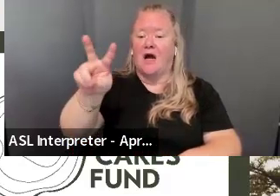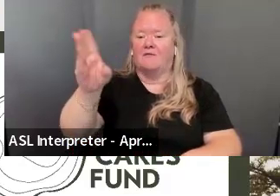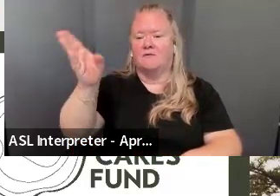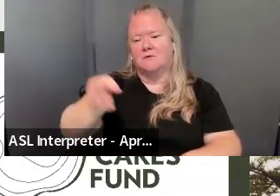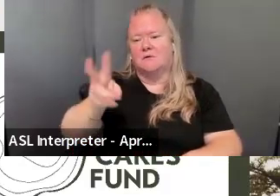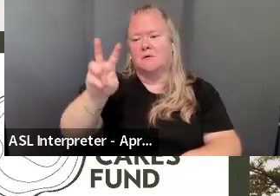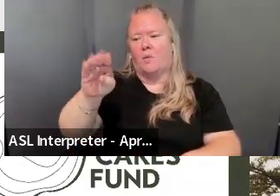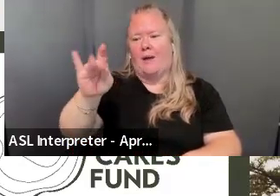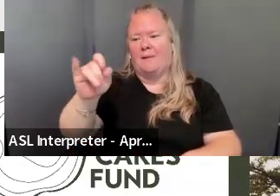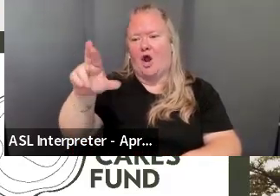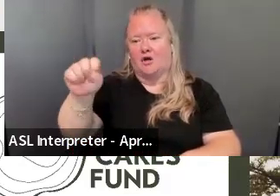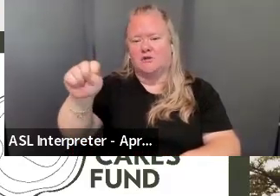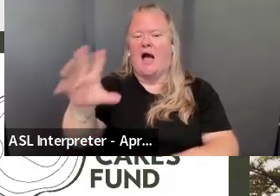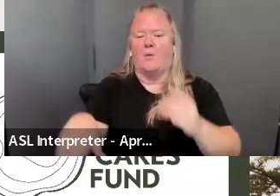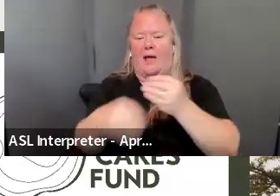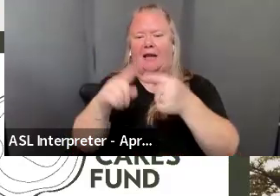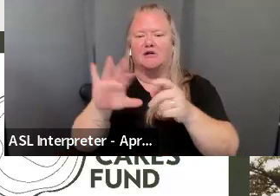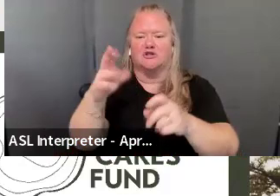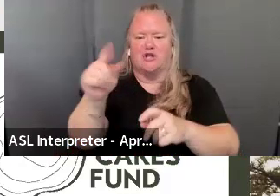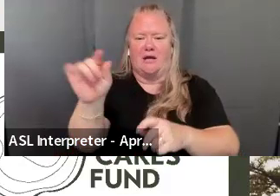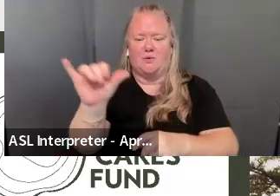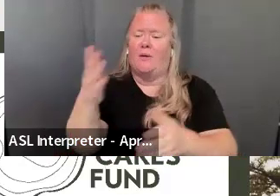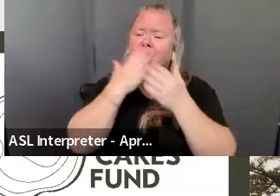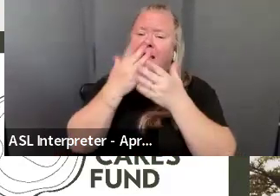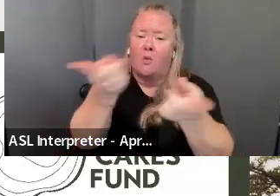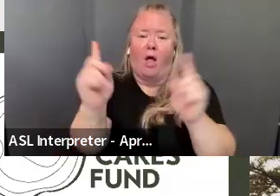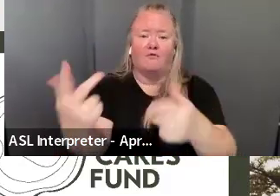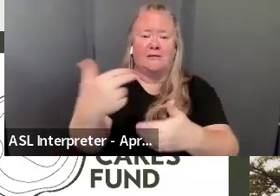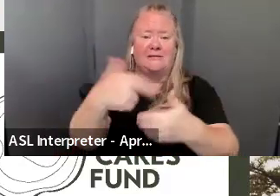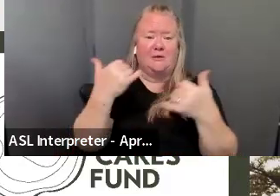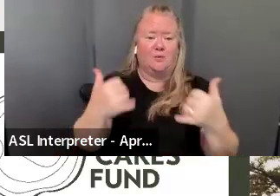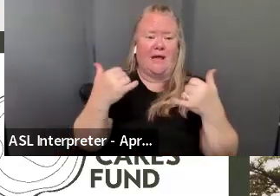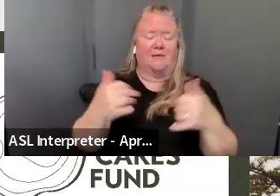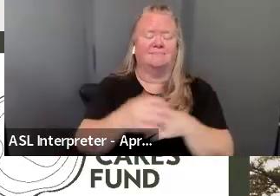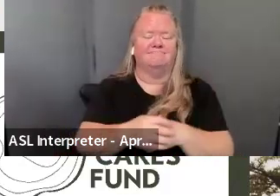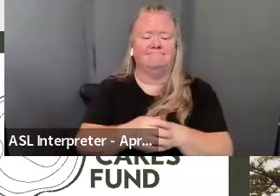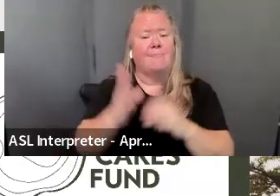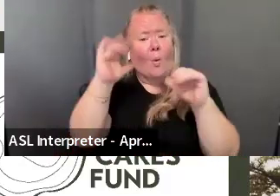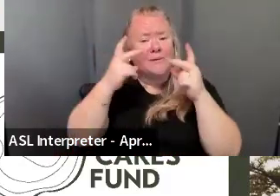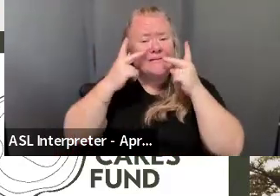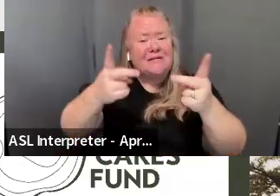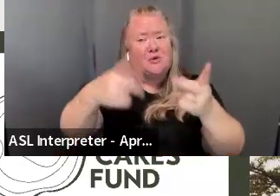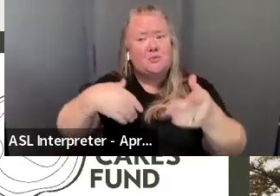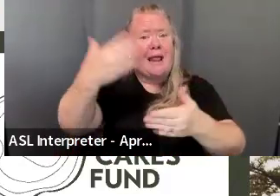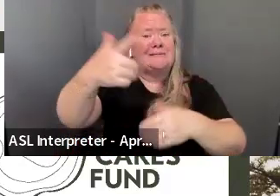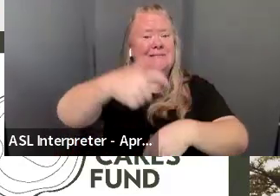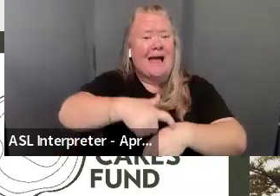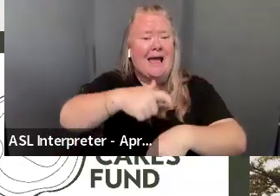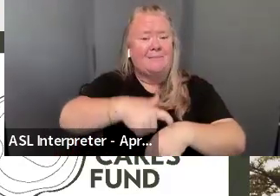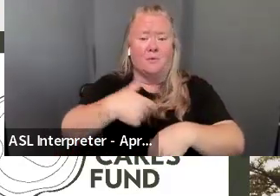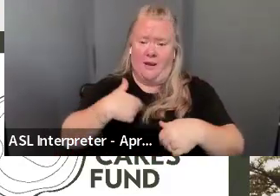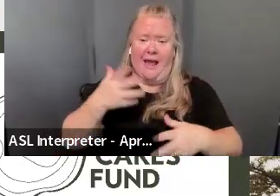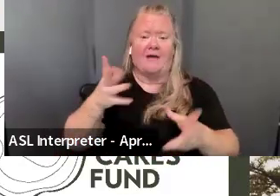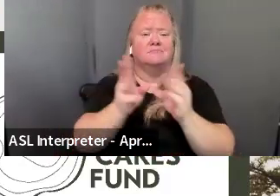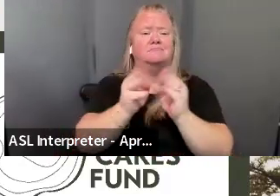wacaresfund.wa.gov/webinars. And I will add that into the chat. Thank you all for attending today, and we hope to see you next time. We have a